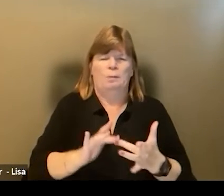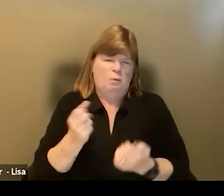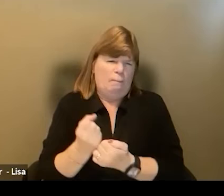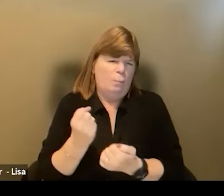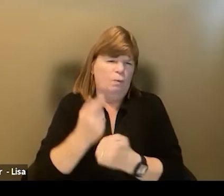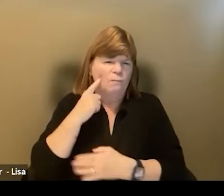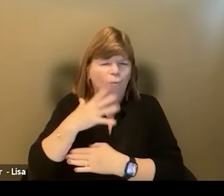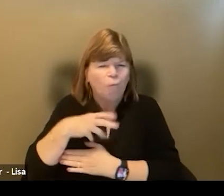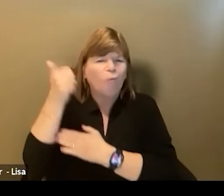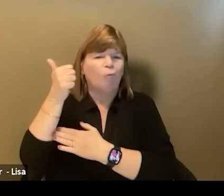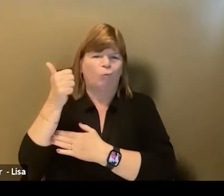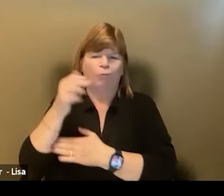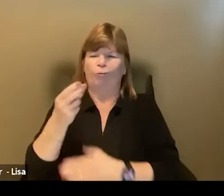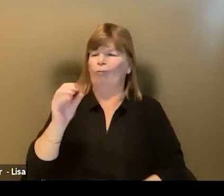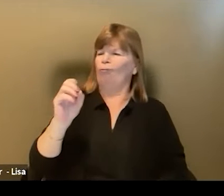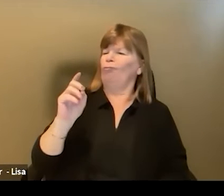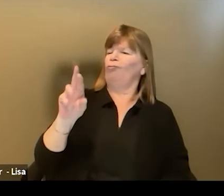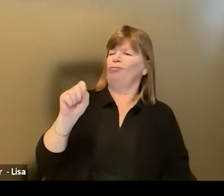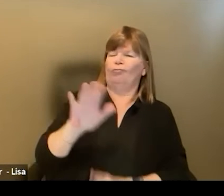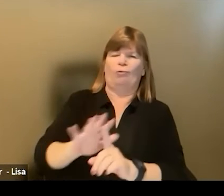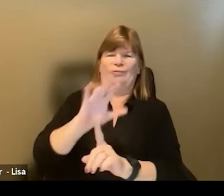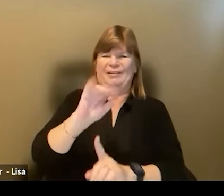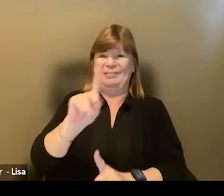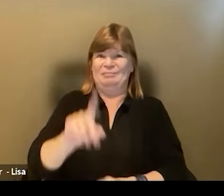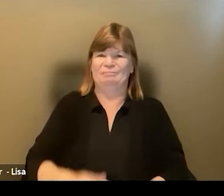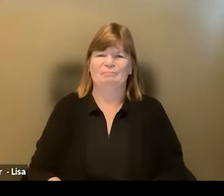of older Hoosiers across the state.